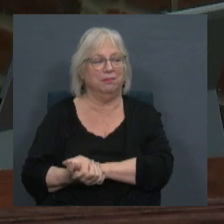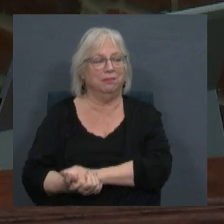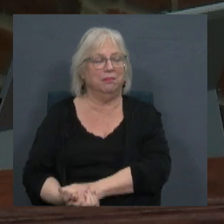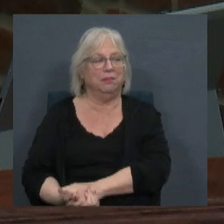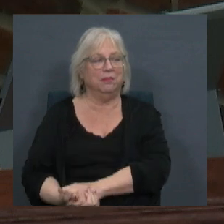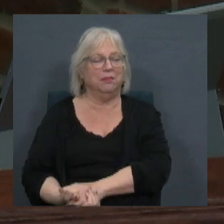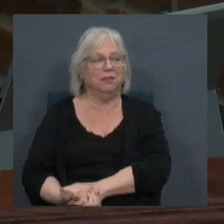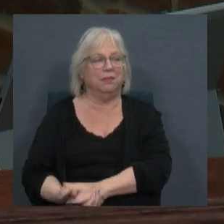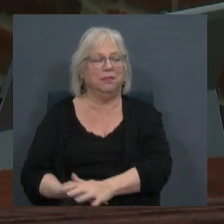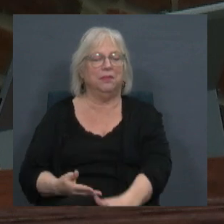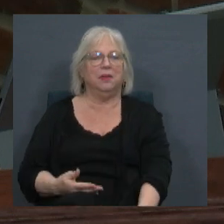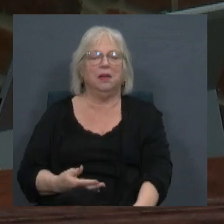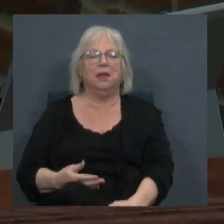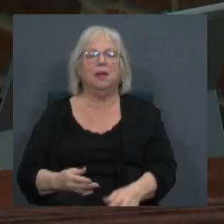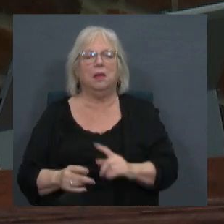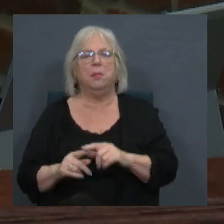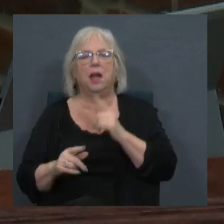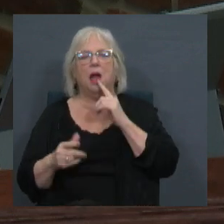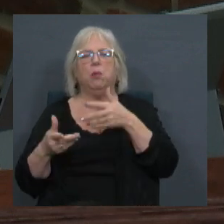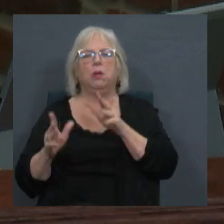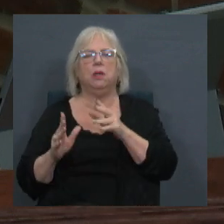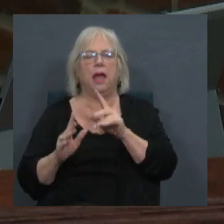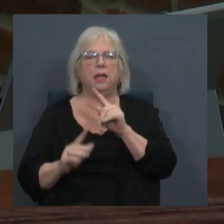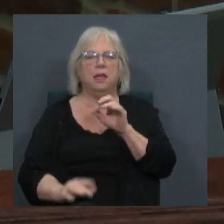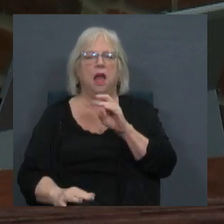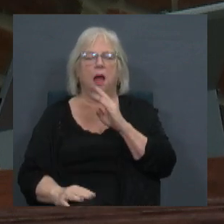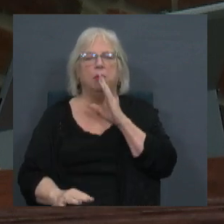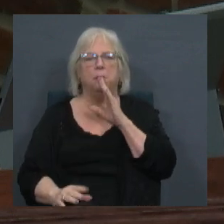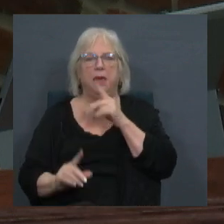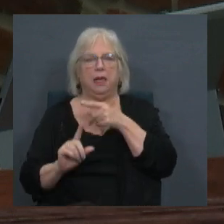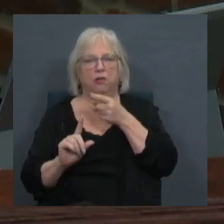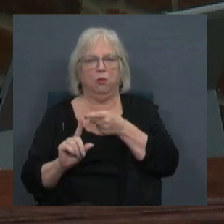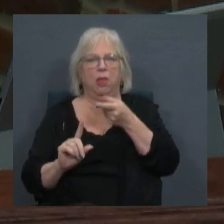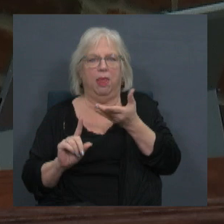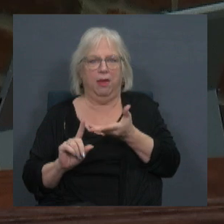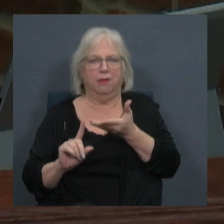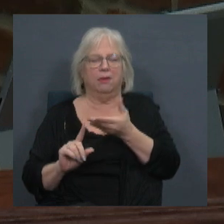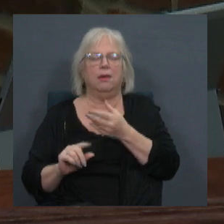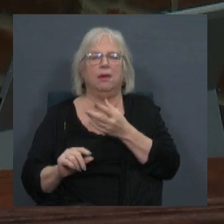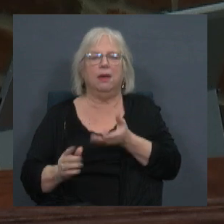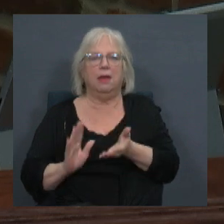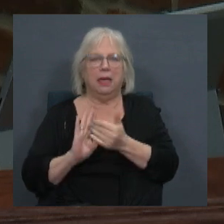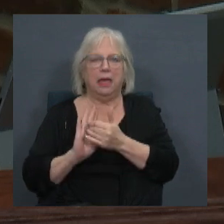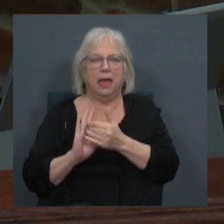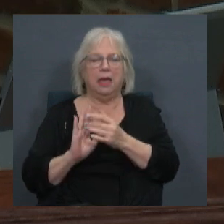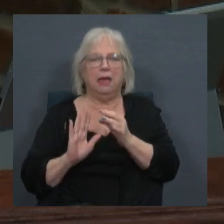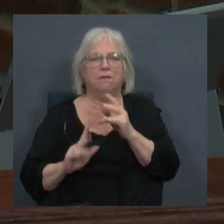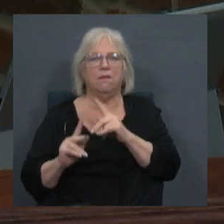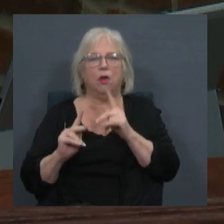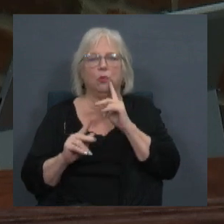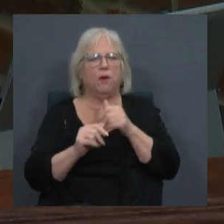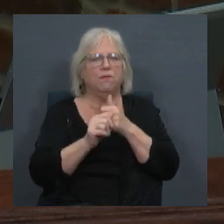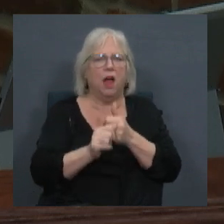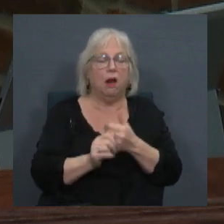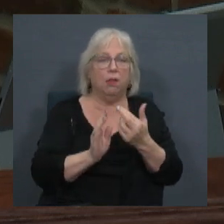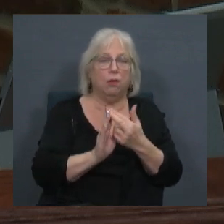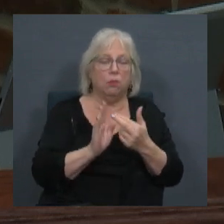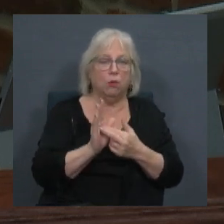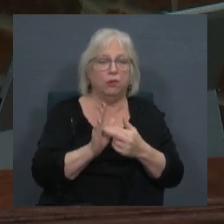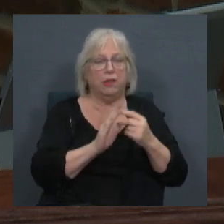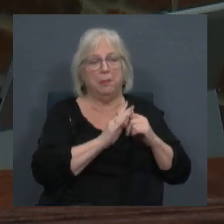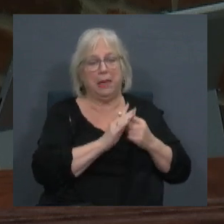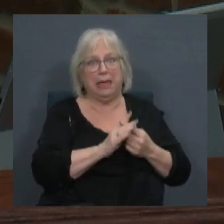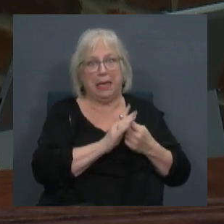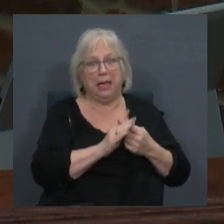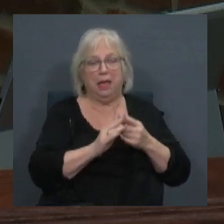rescission. But I will let Tom speak to it. And again, I think if folks would follow the rules, and if you think